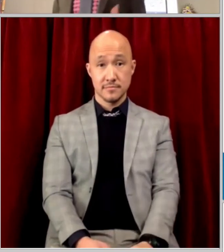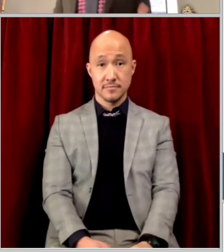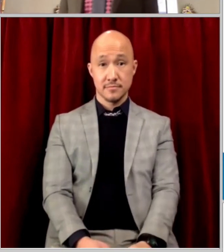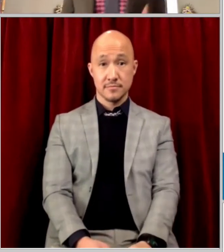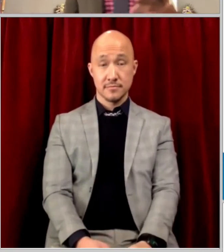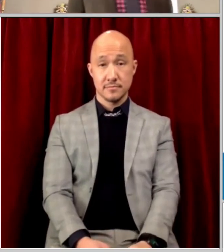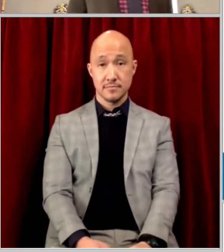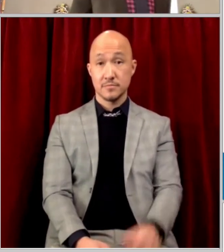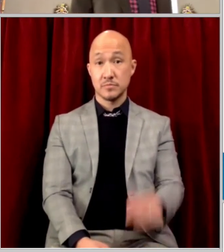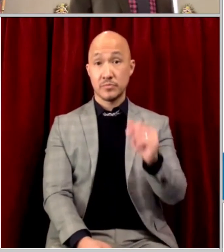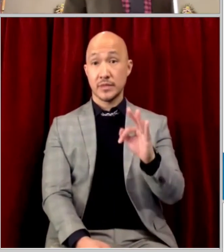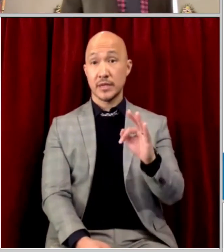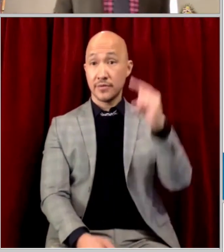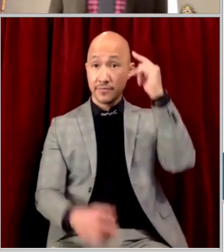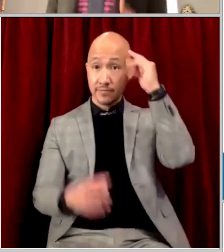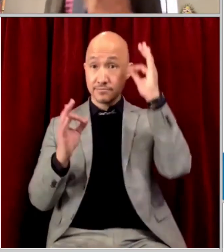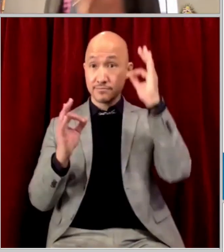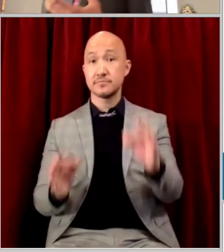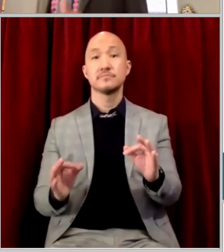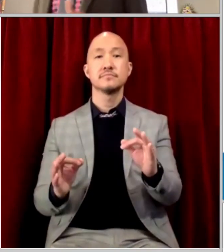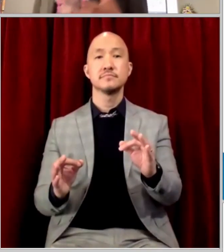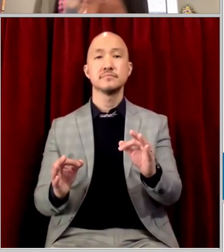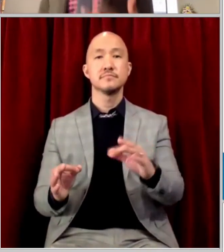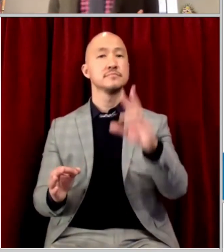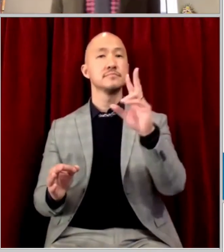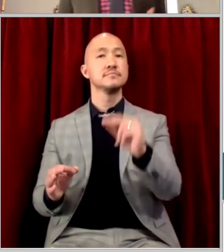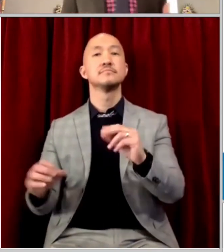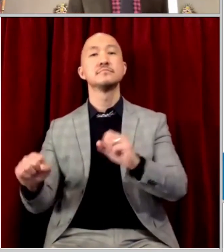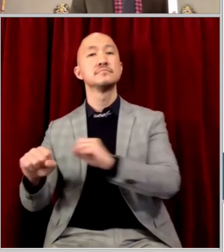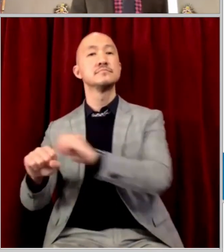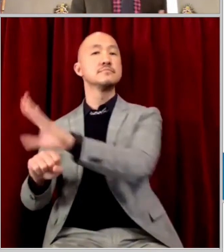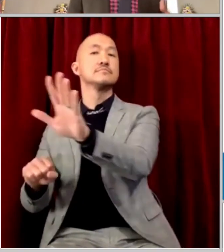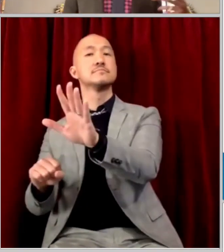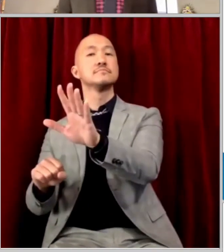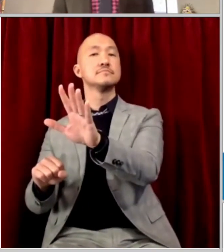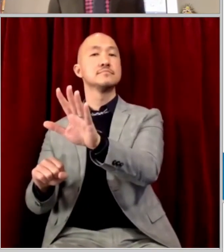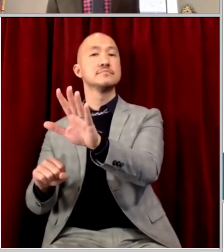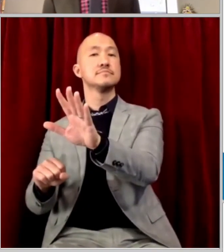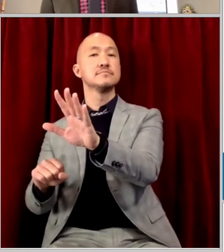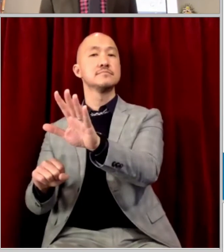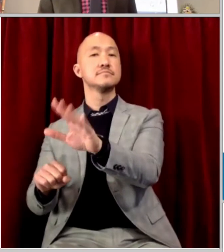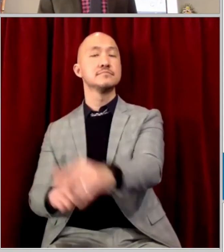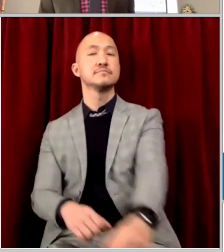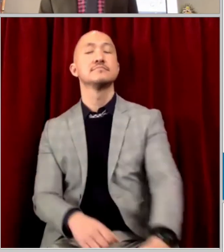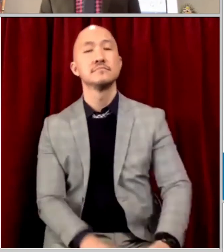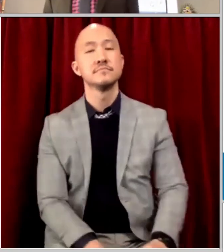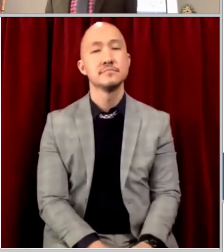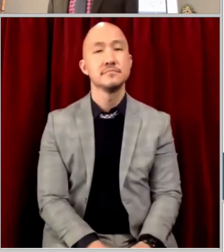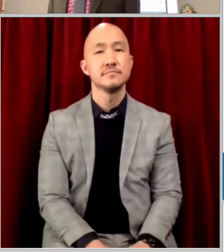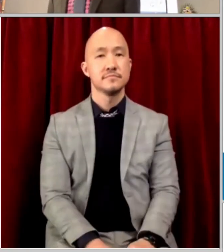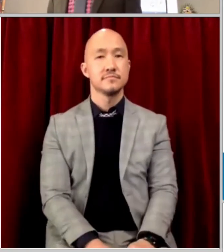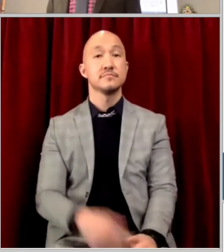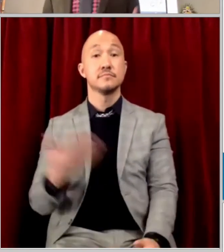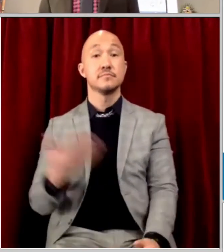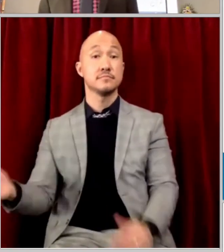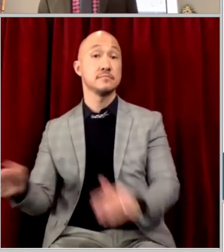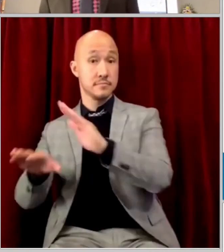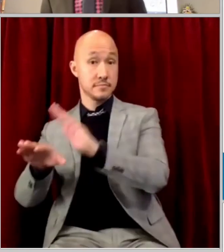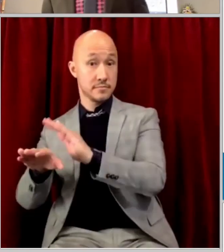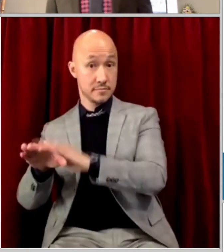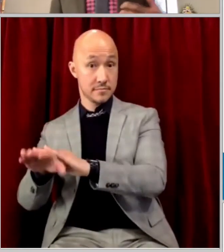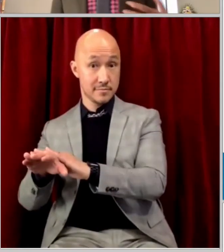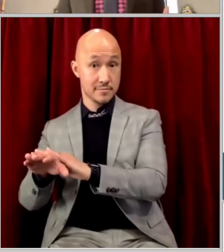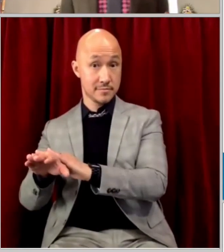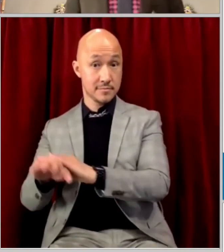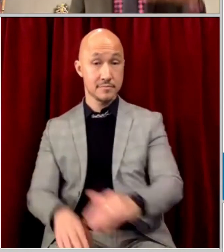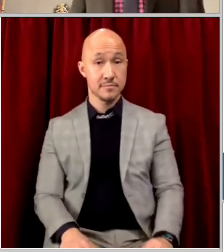something that we need to be warned about, right? Listen to this. There's a warning that God gives in these passages of scripture as well. Jesus speaks to